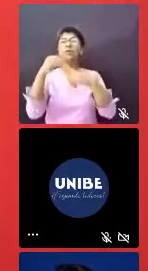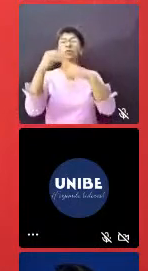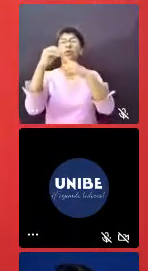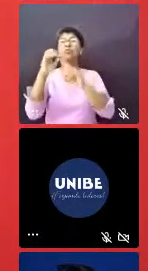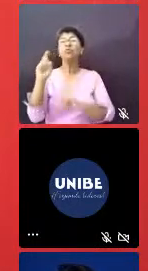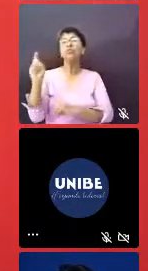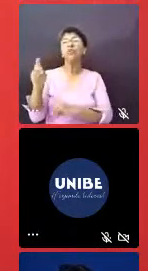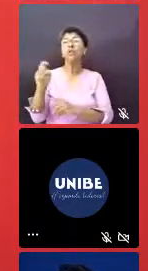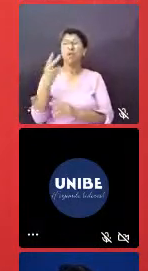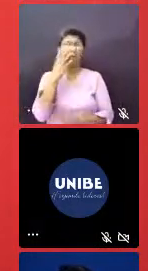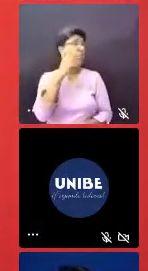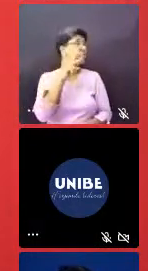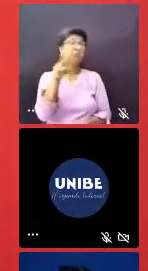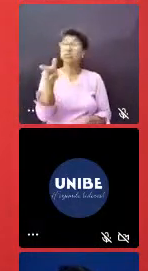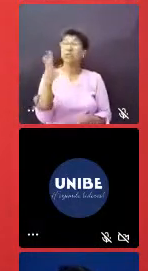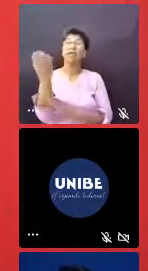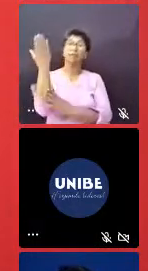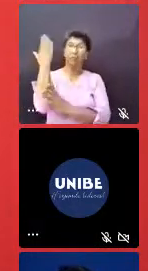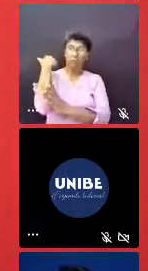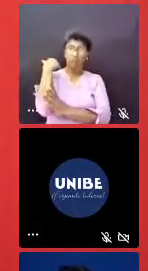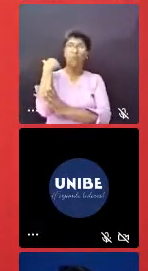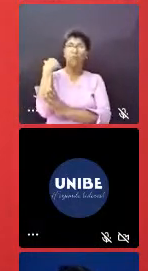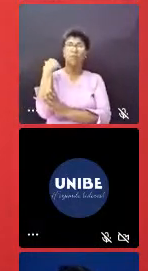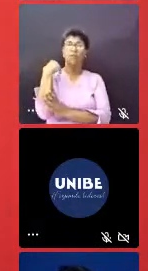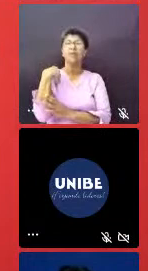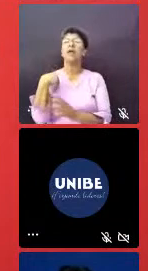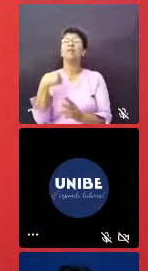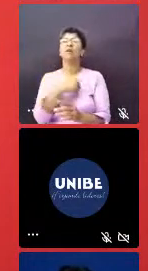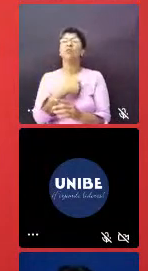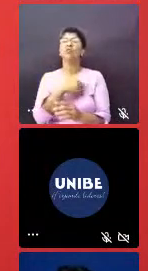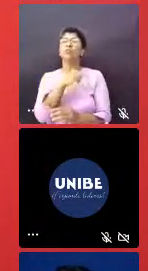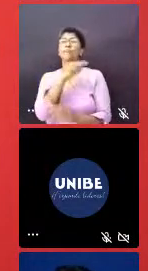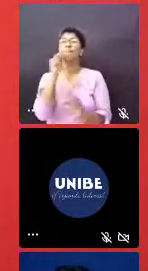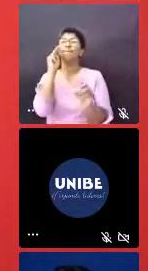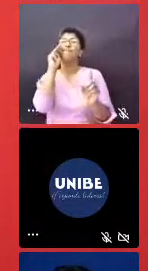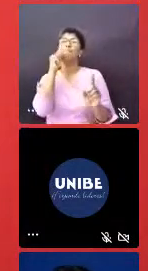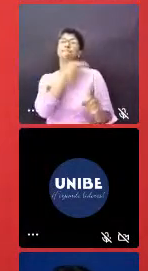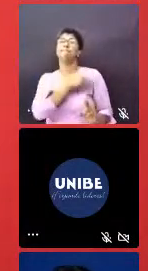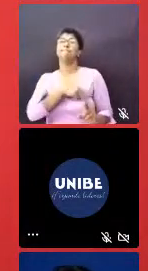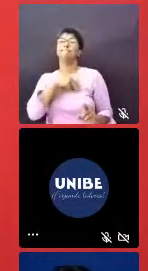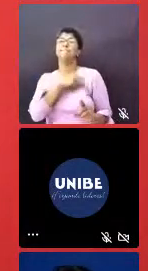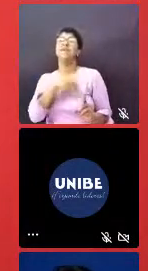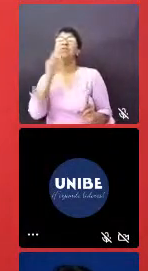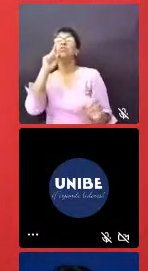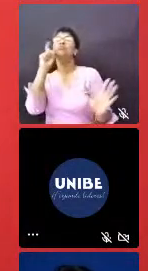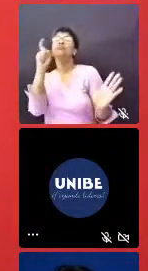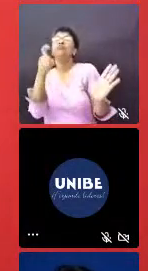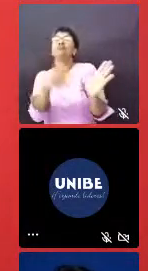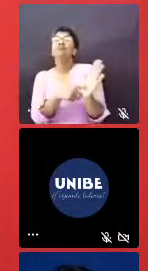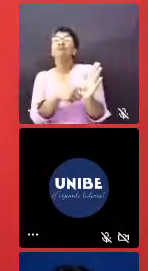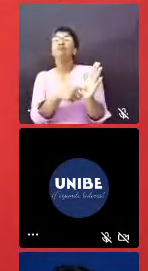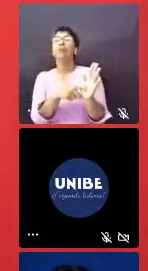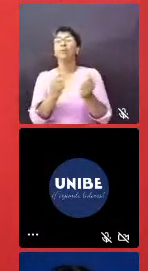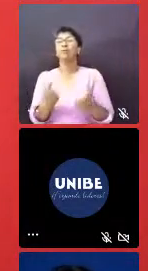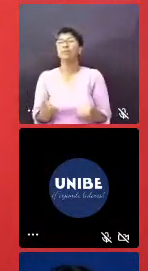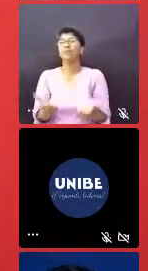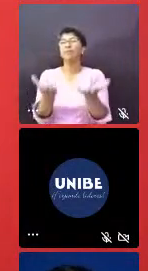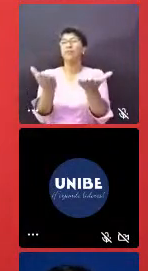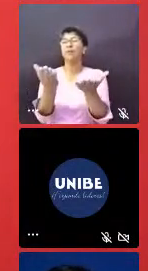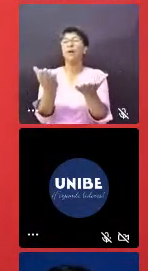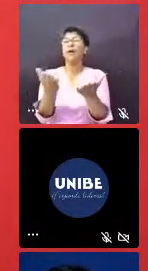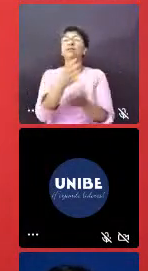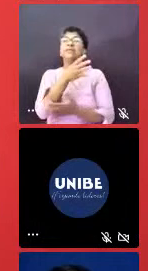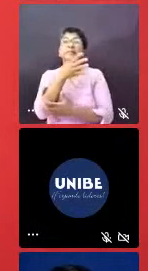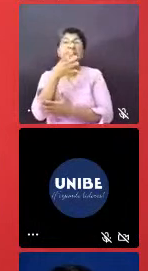been overlooked. And this is kind of our mission to identify, to be able to provide early